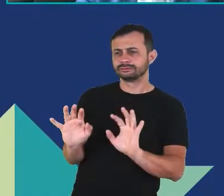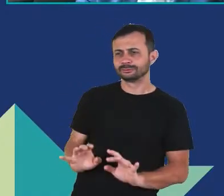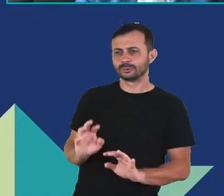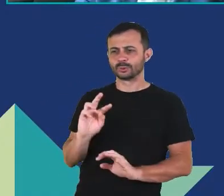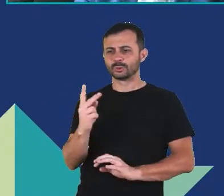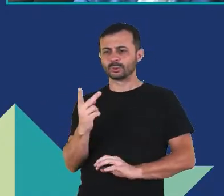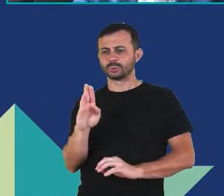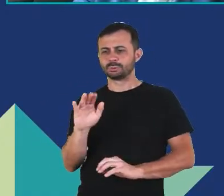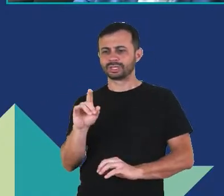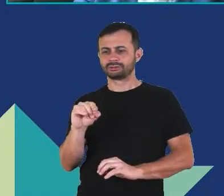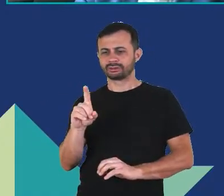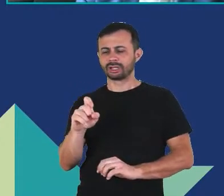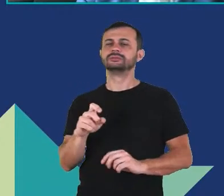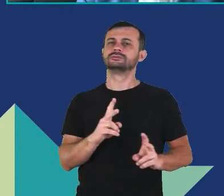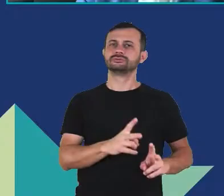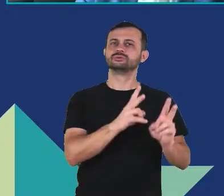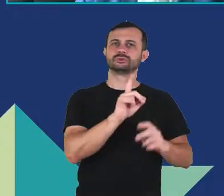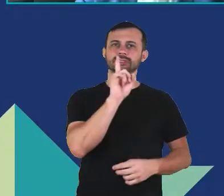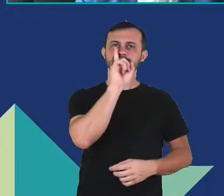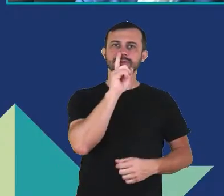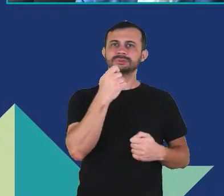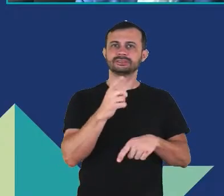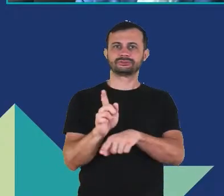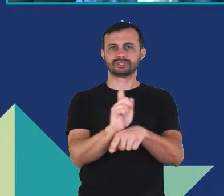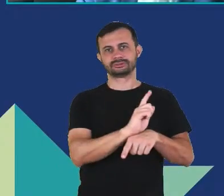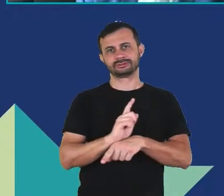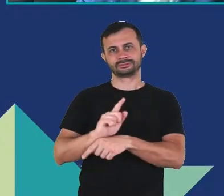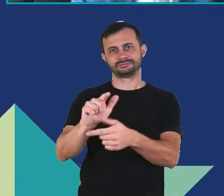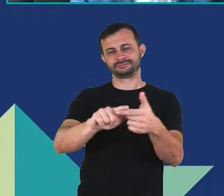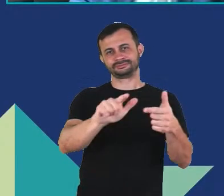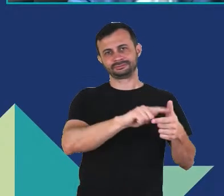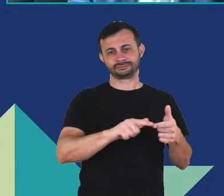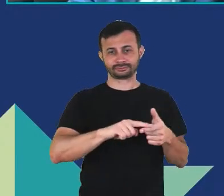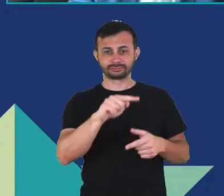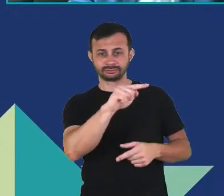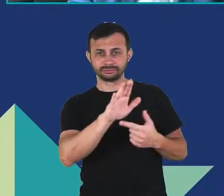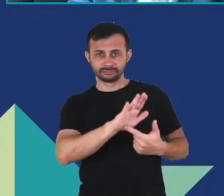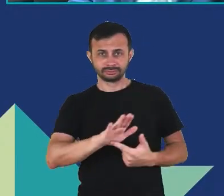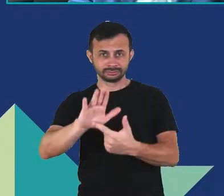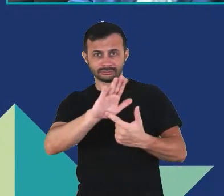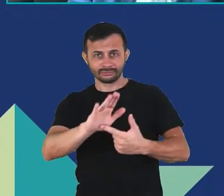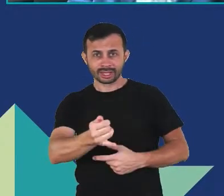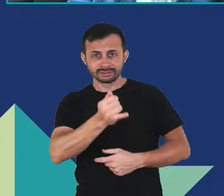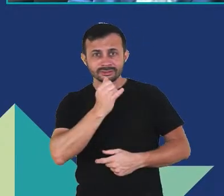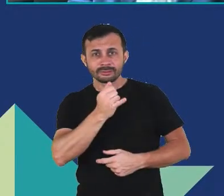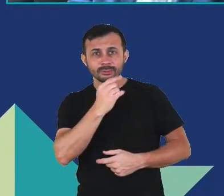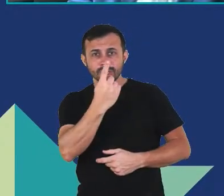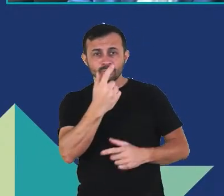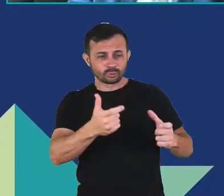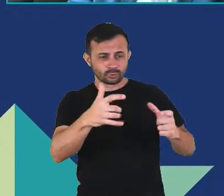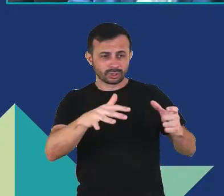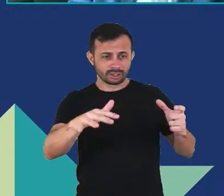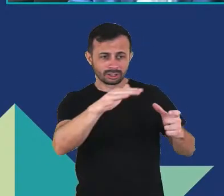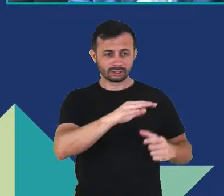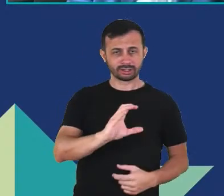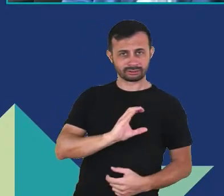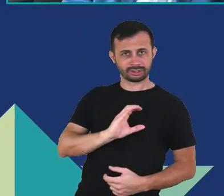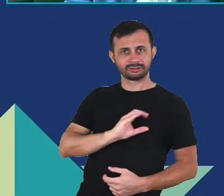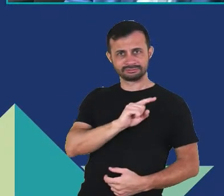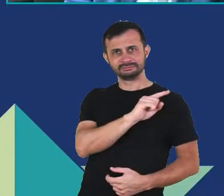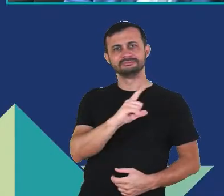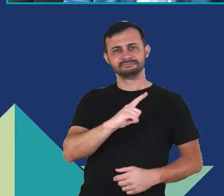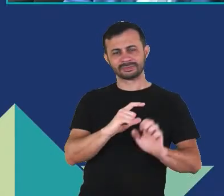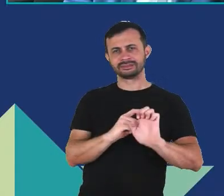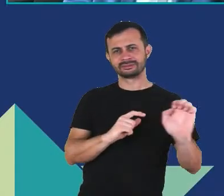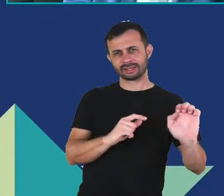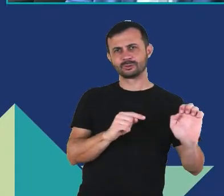it. This is an example on one of the facilities in Canada on the left side. That is a filter